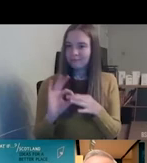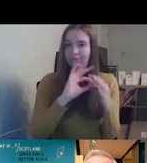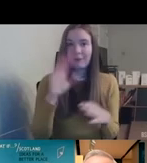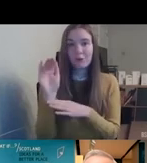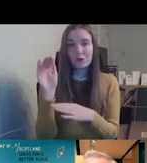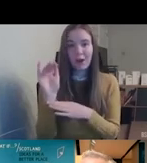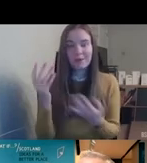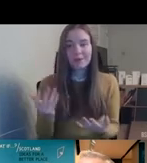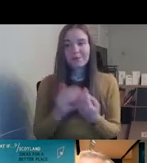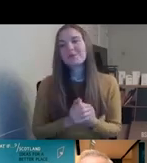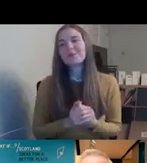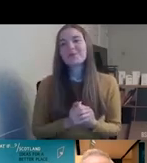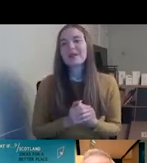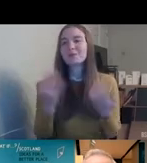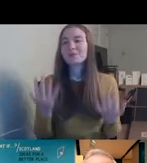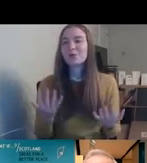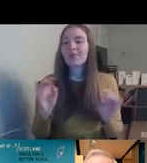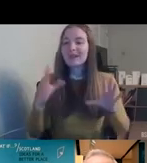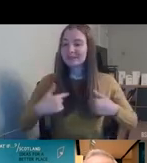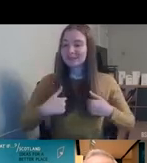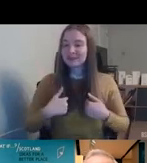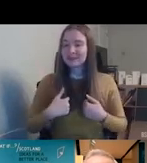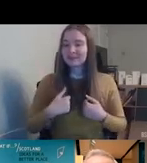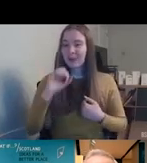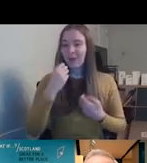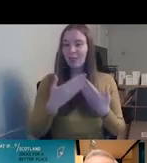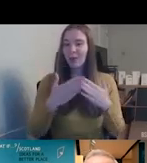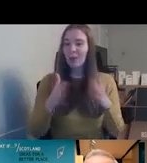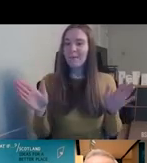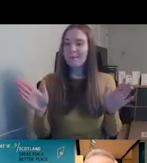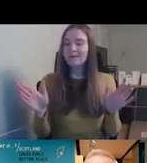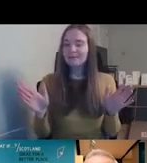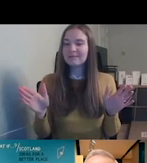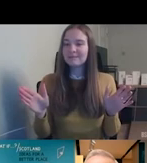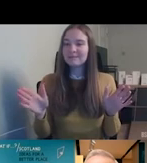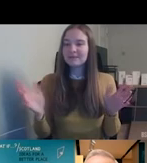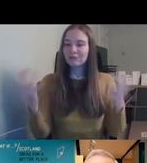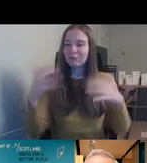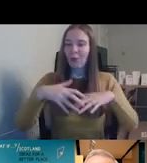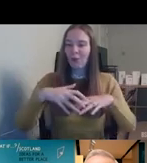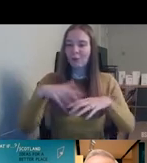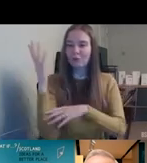So that's all from me. I'm now going to open up to bring everybody back and